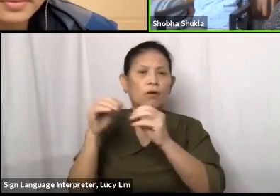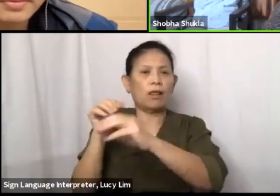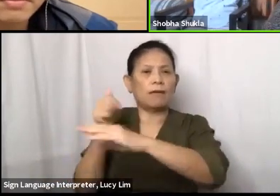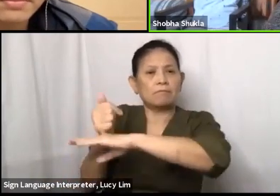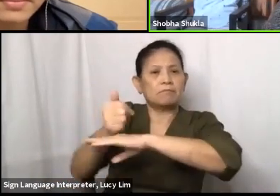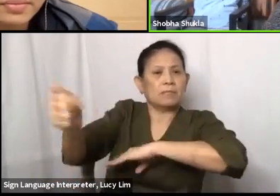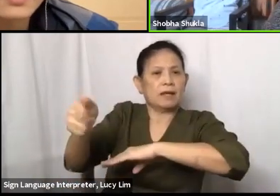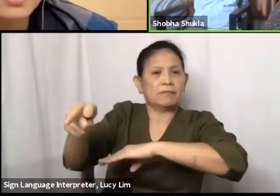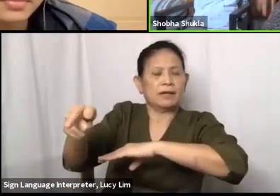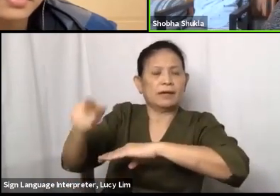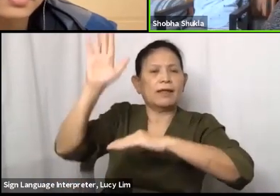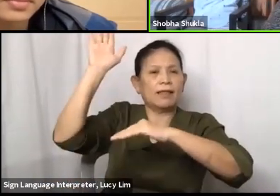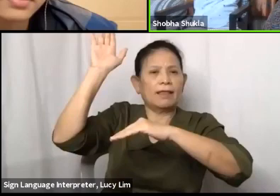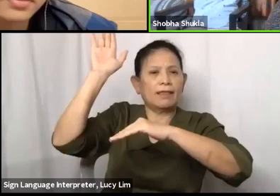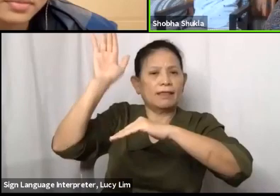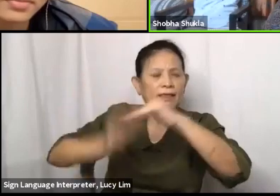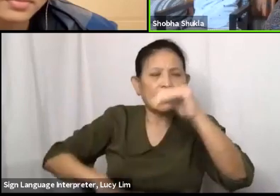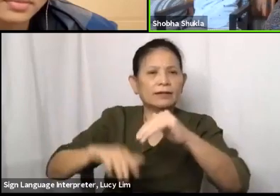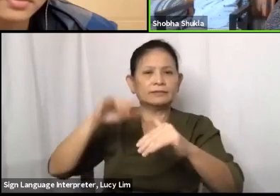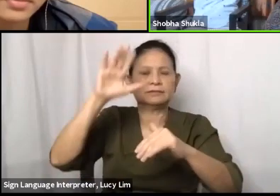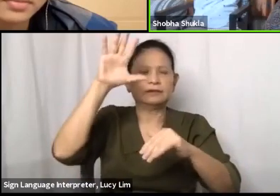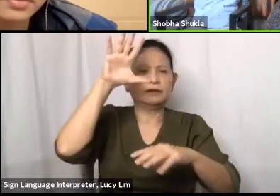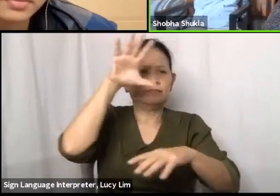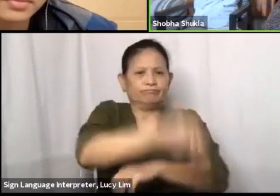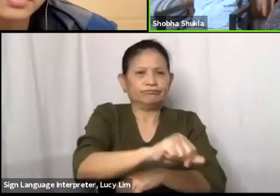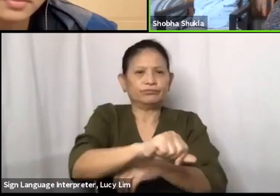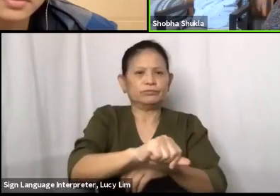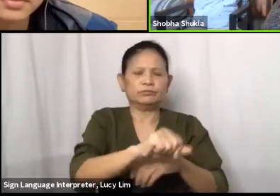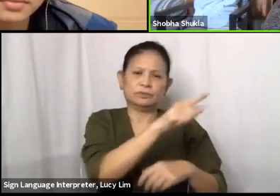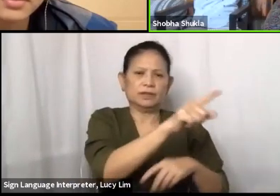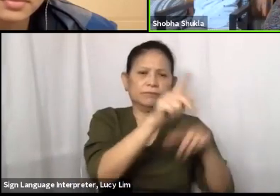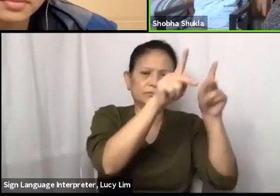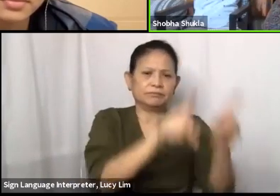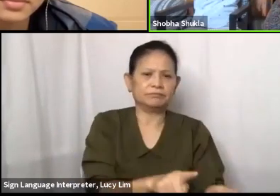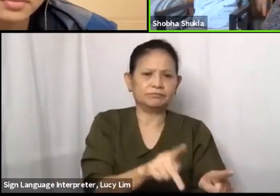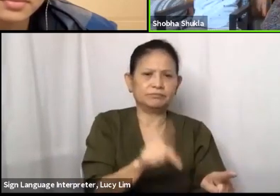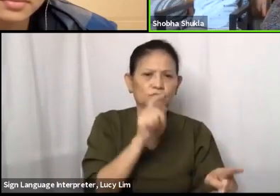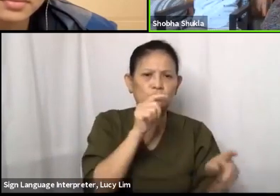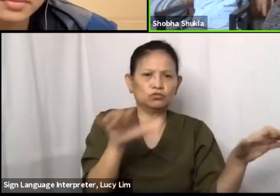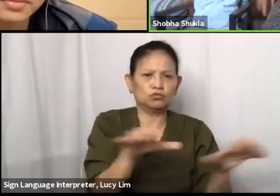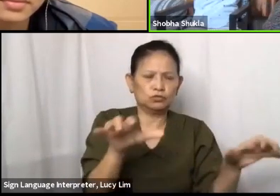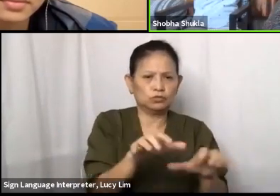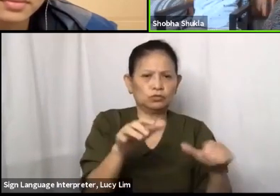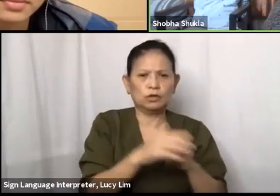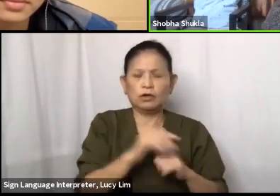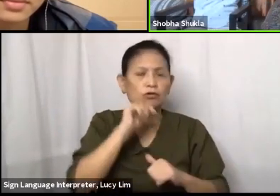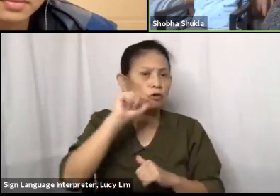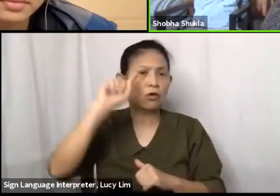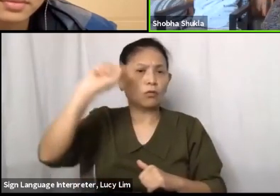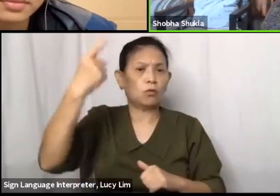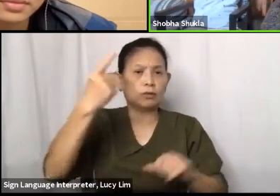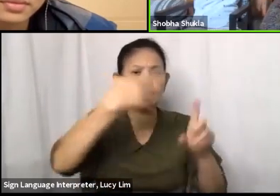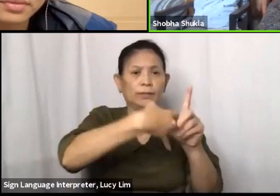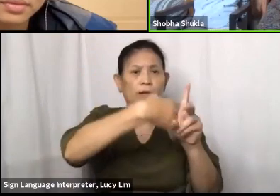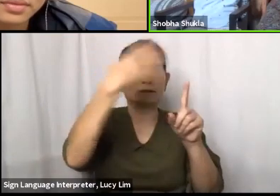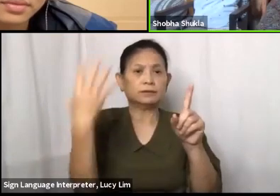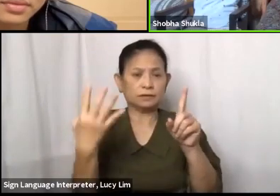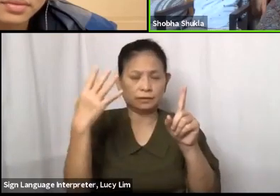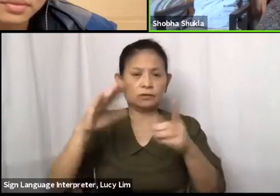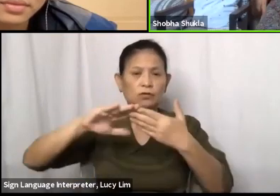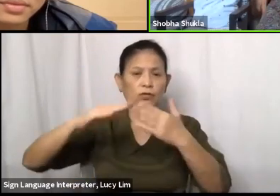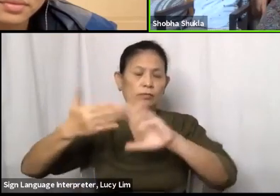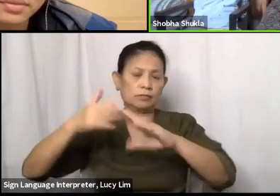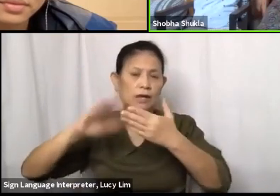of perpetrating the violence. And that, I think, is not only for LGBT community, but I think for